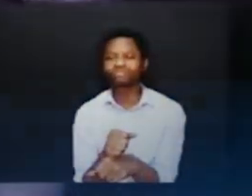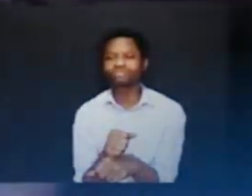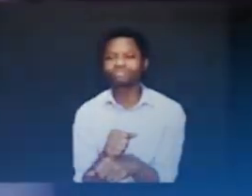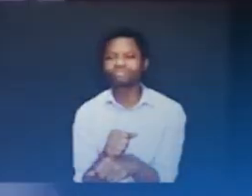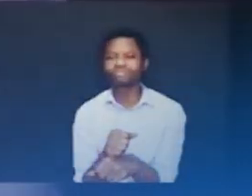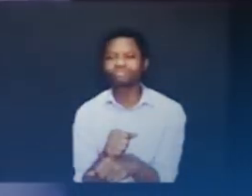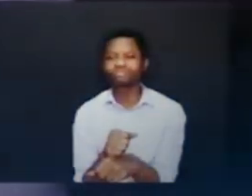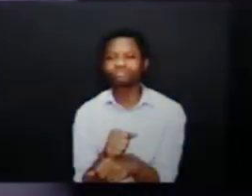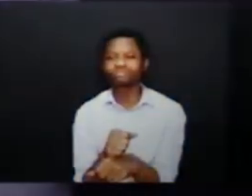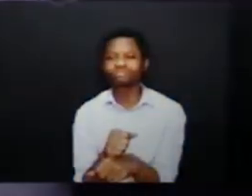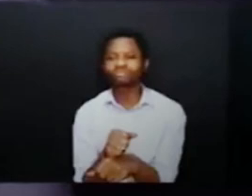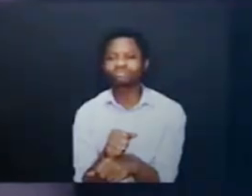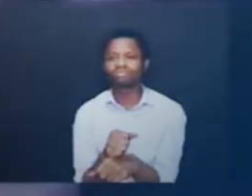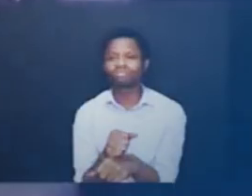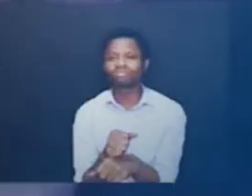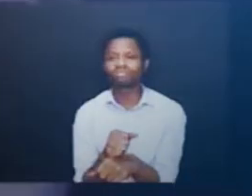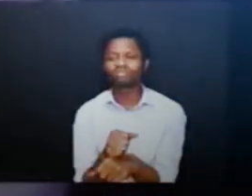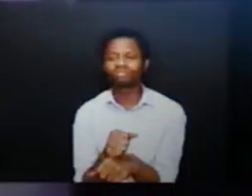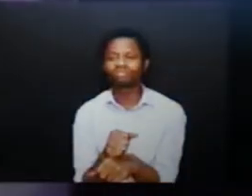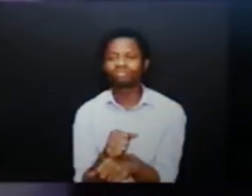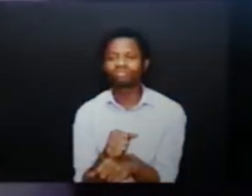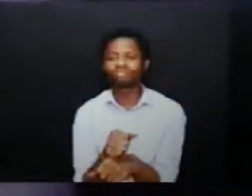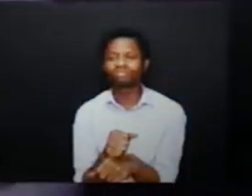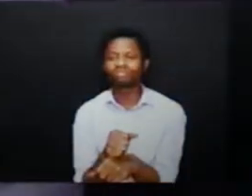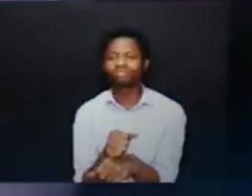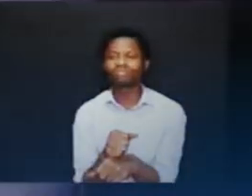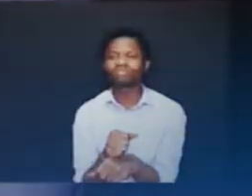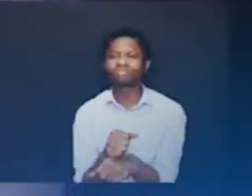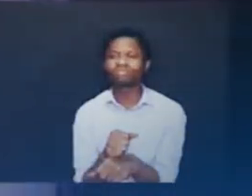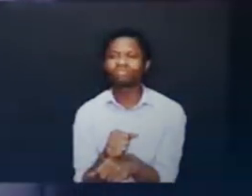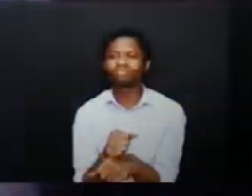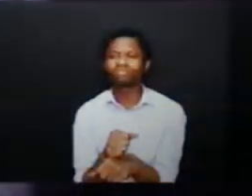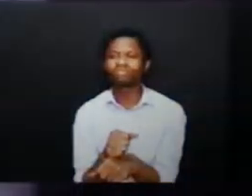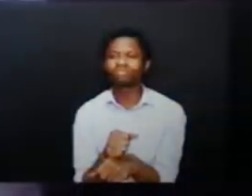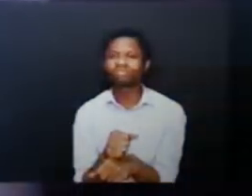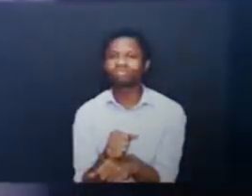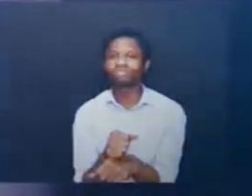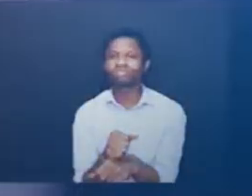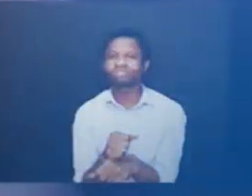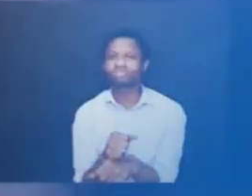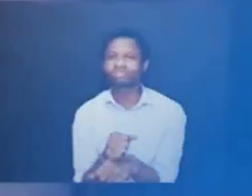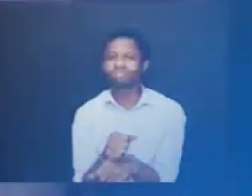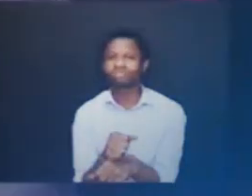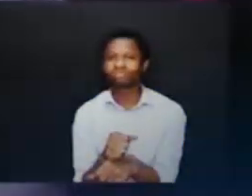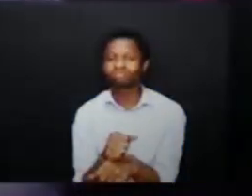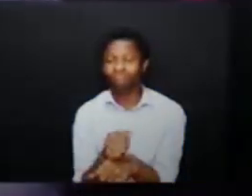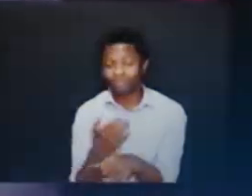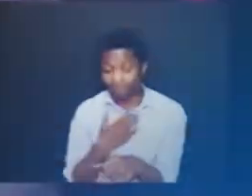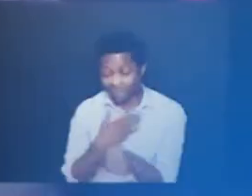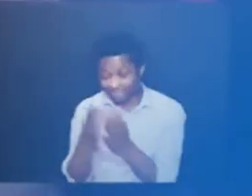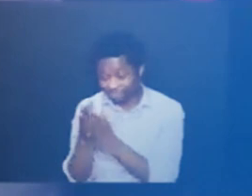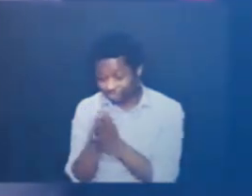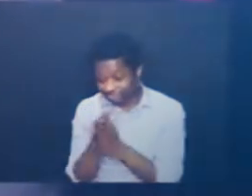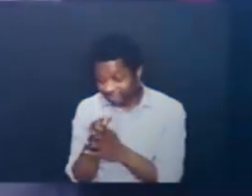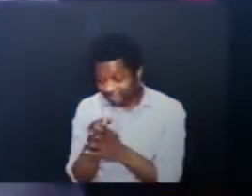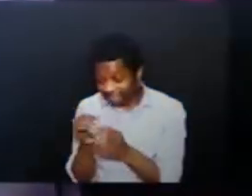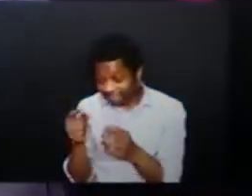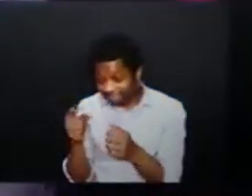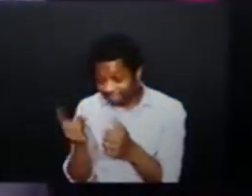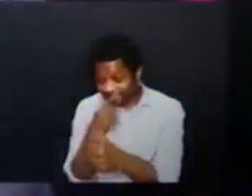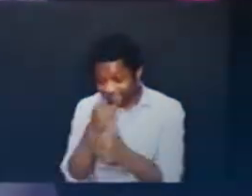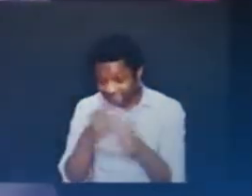nyina na mabro so enyuma pe nyina mu. My interest is just the first part,